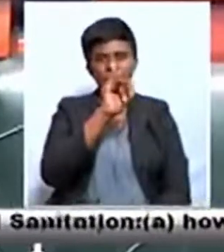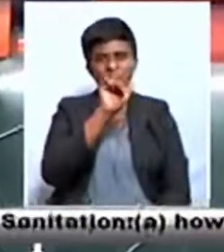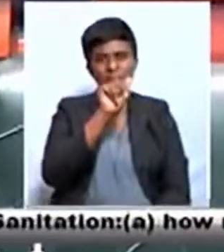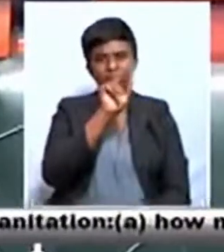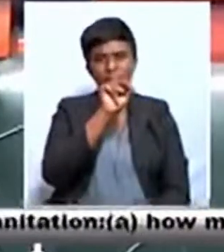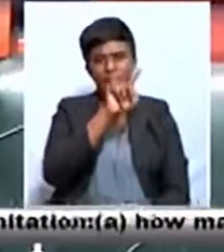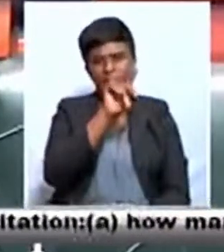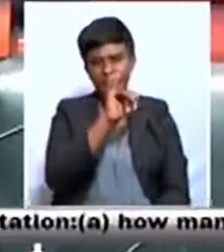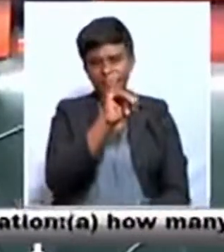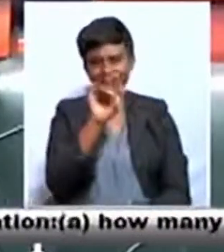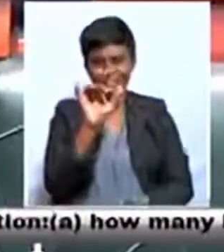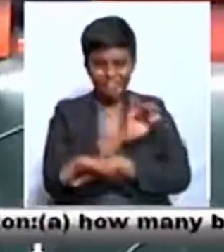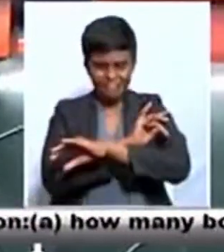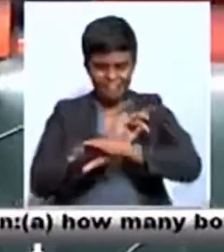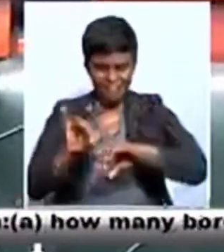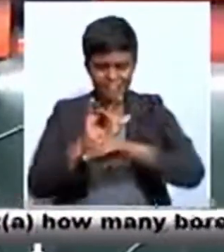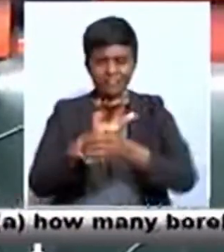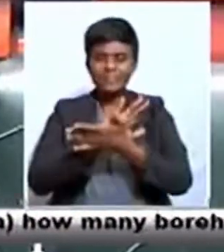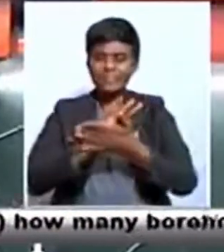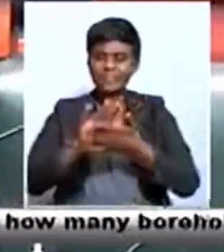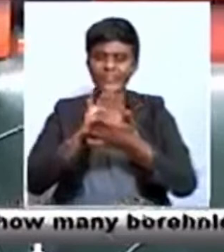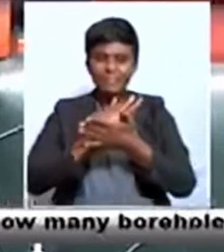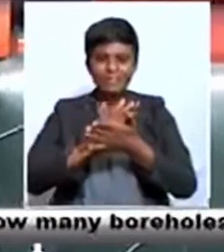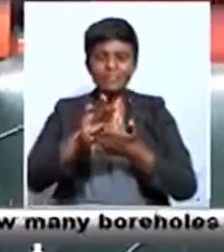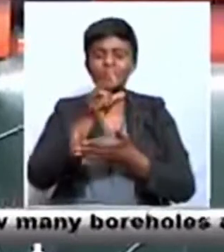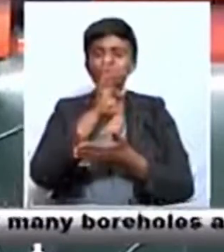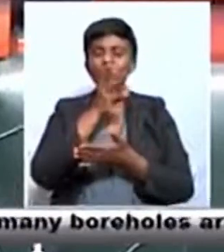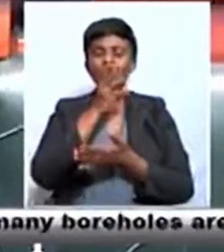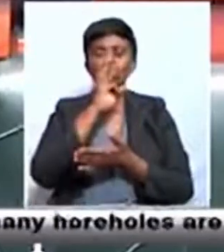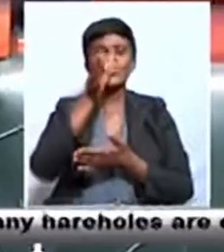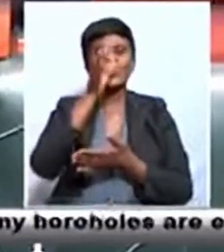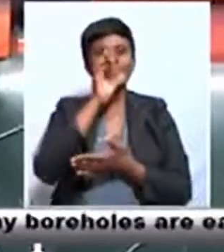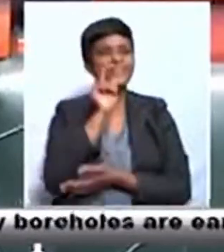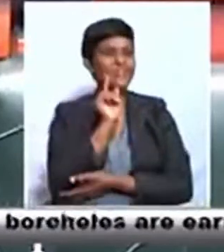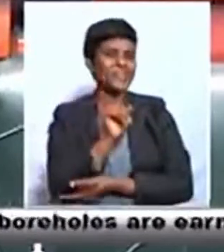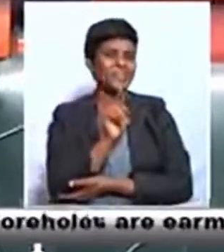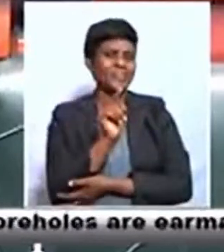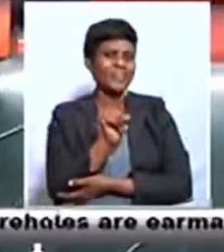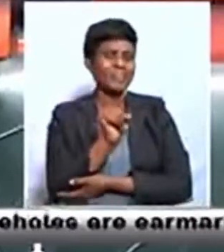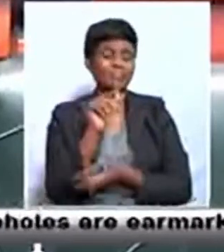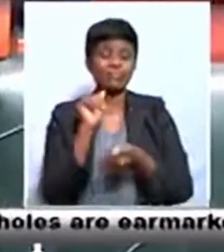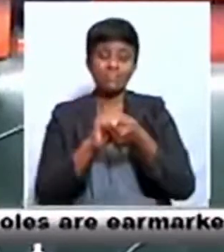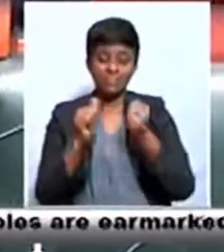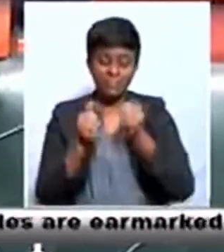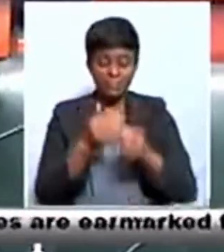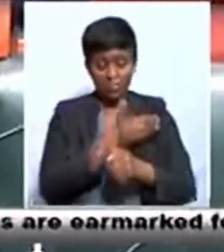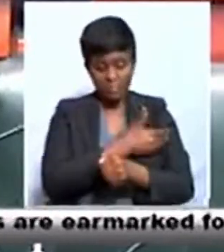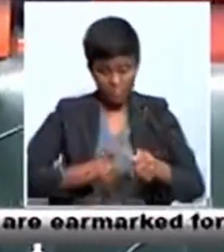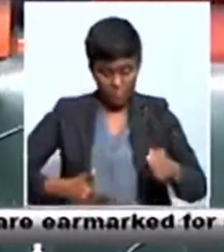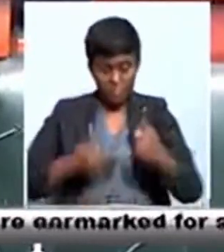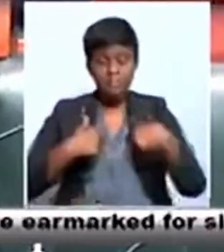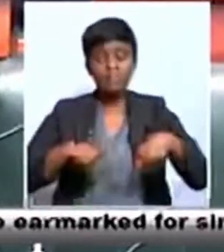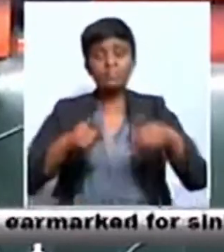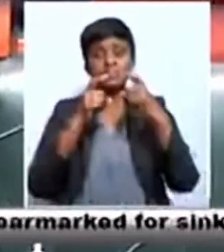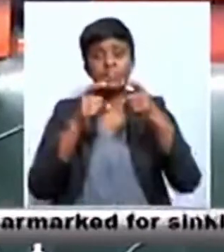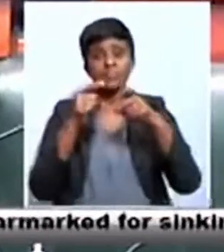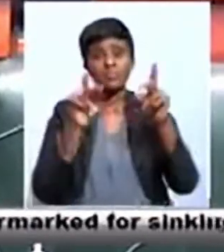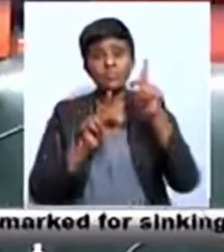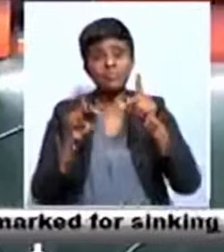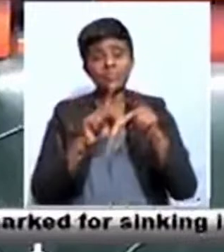Lack of clean drinking water in Milanzi constituency is quite a serious challenge. Our